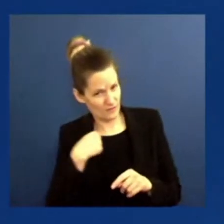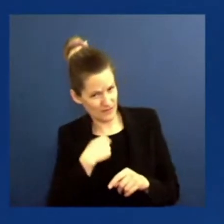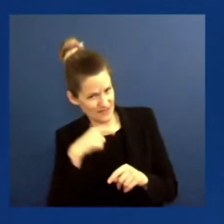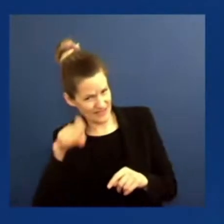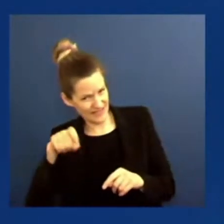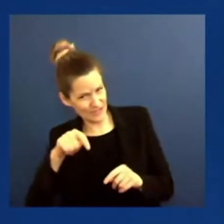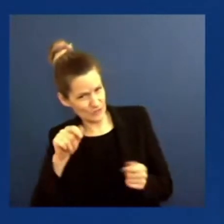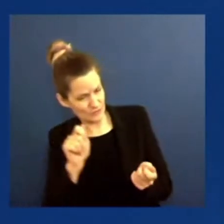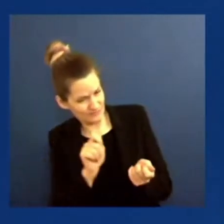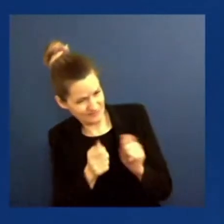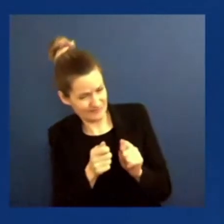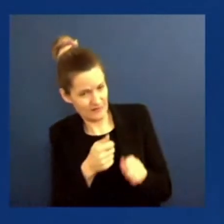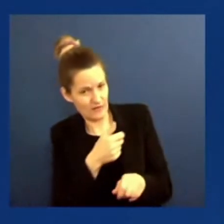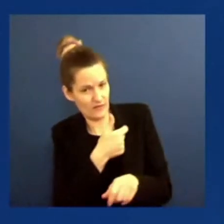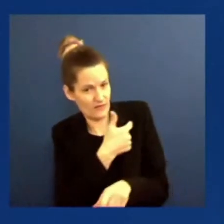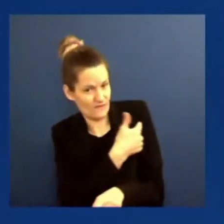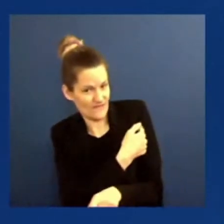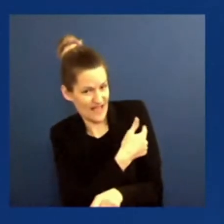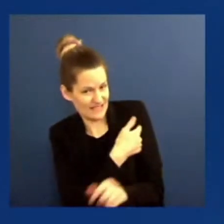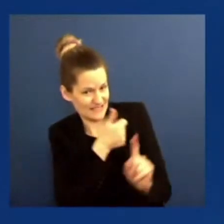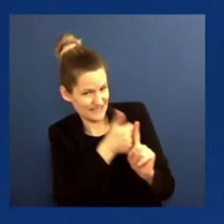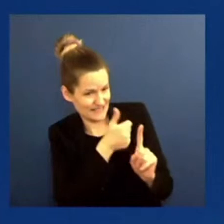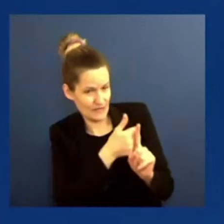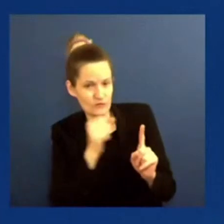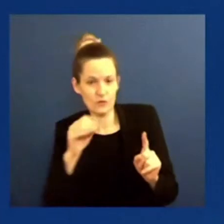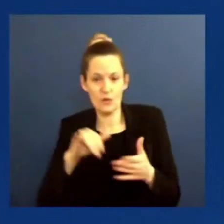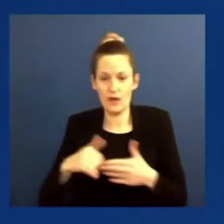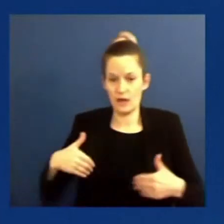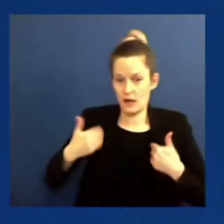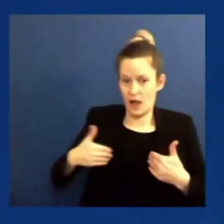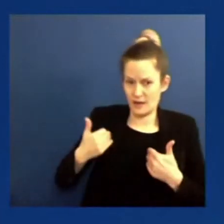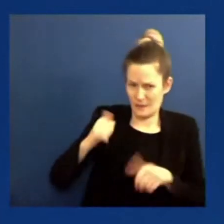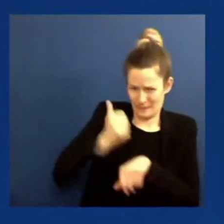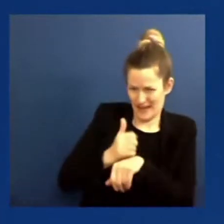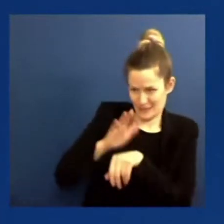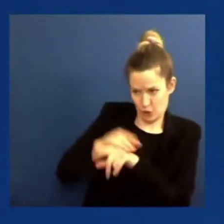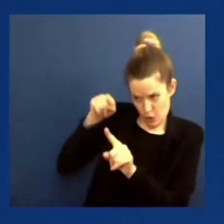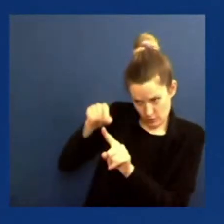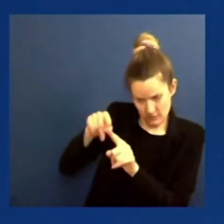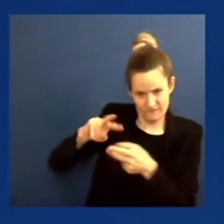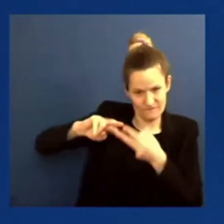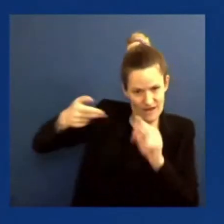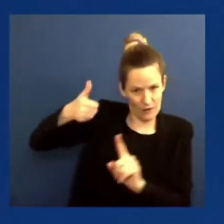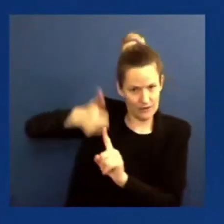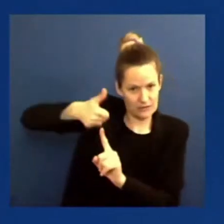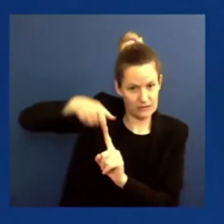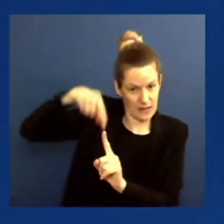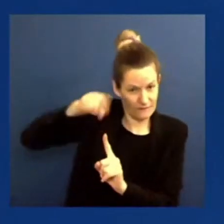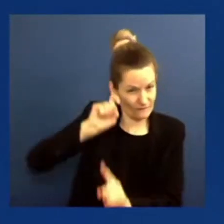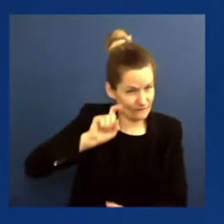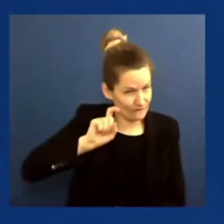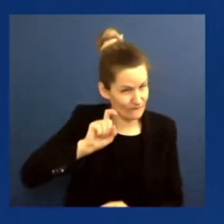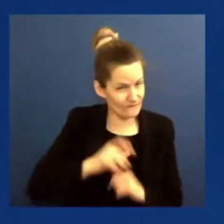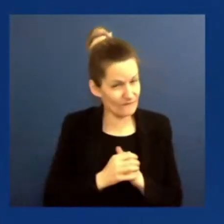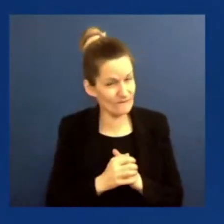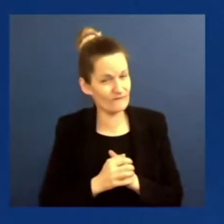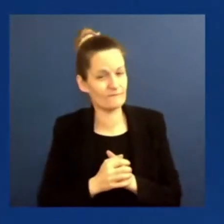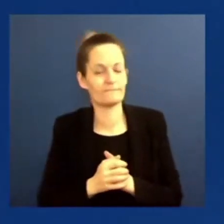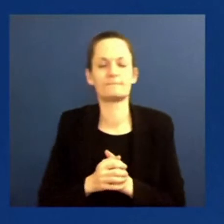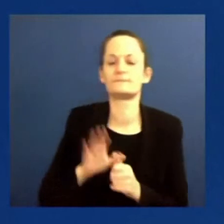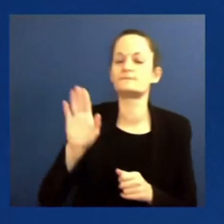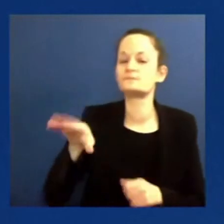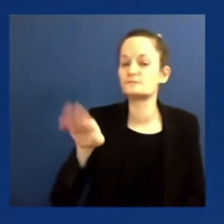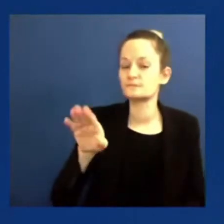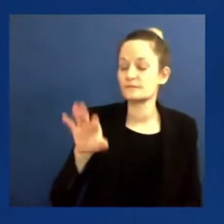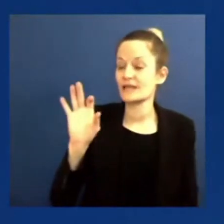too? Well, the broad answer to your question, Meg, is that the FDA will gather the data